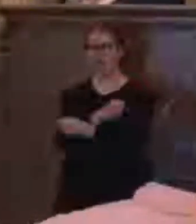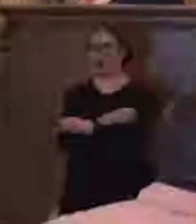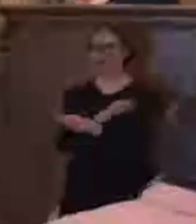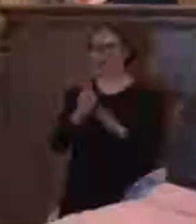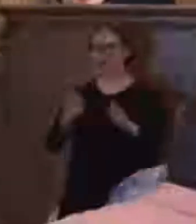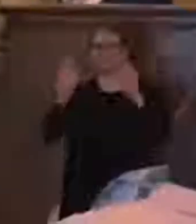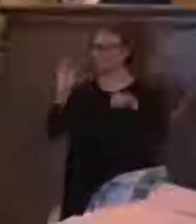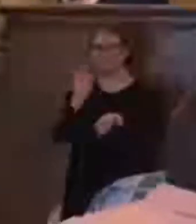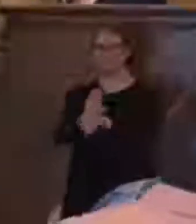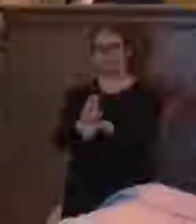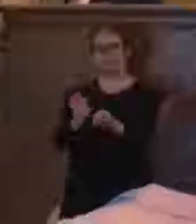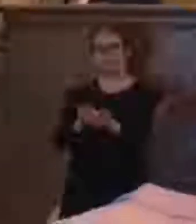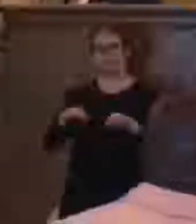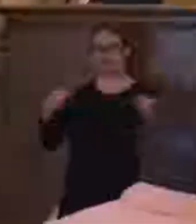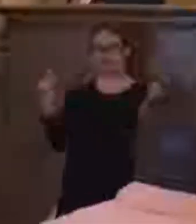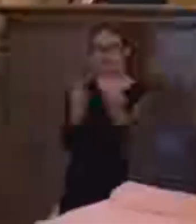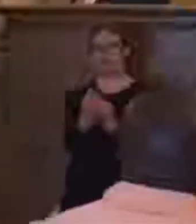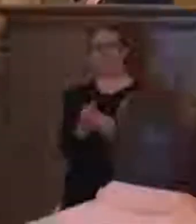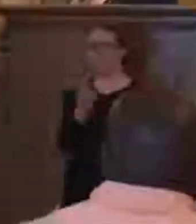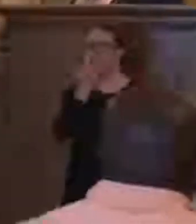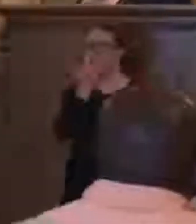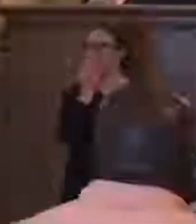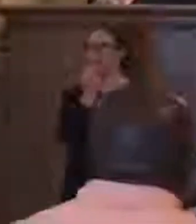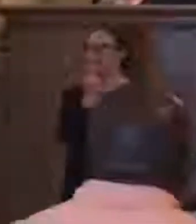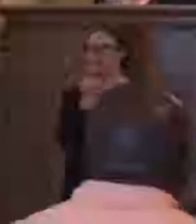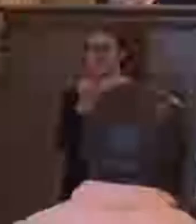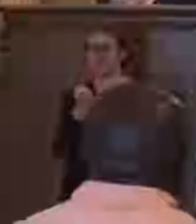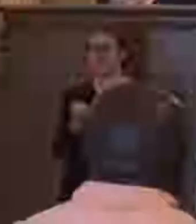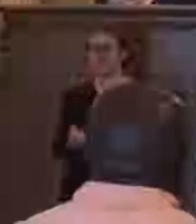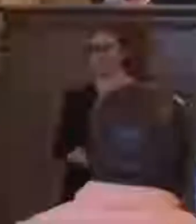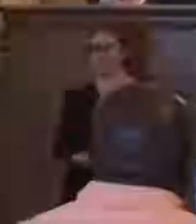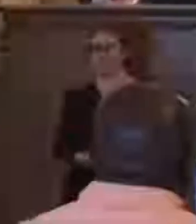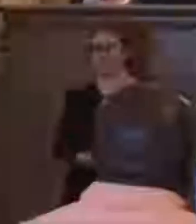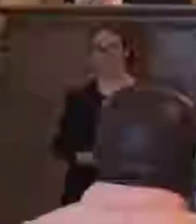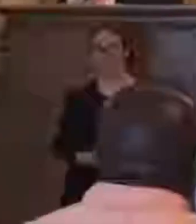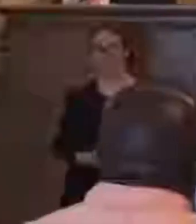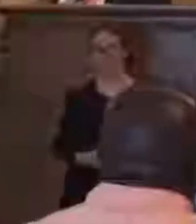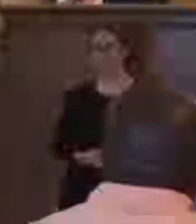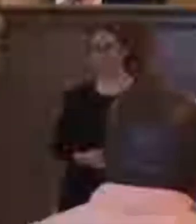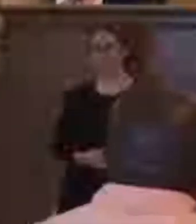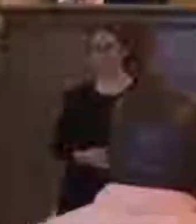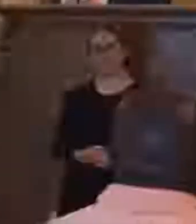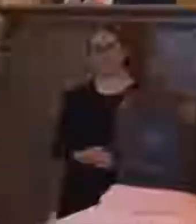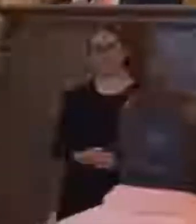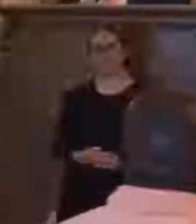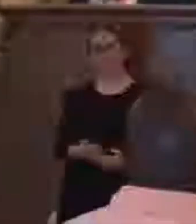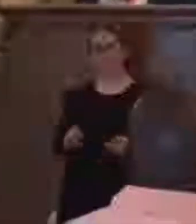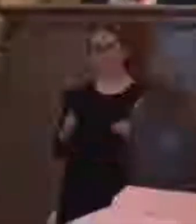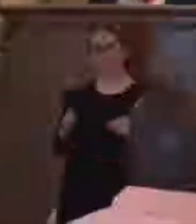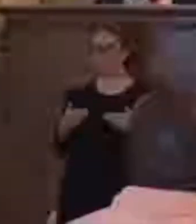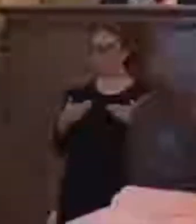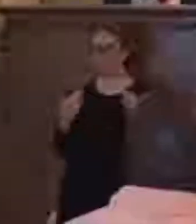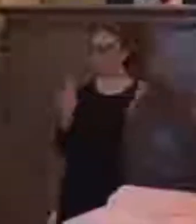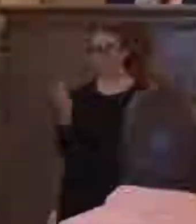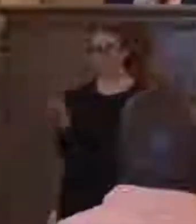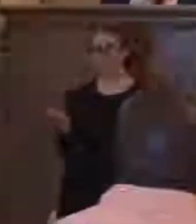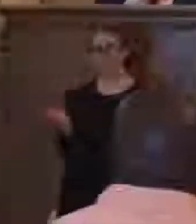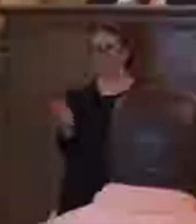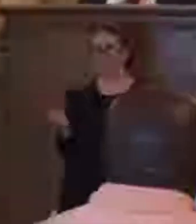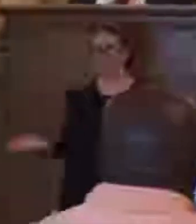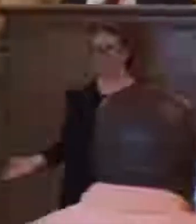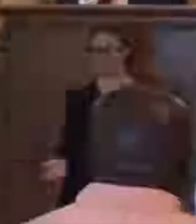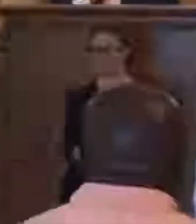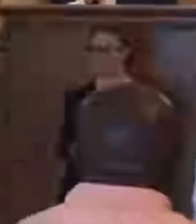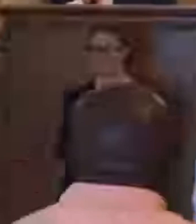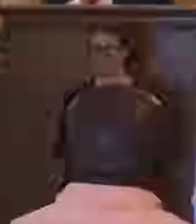great church family. Y'all mean the world to us. And man, it's just been so great being here. Amen.